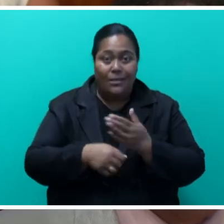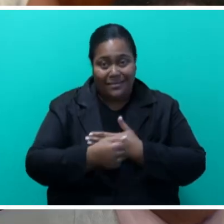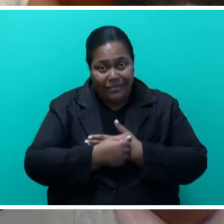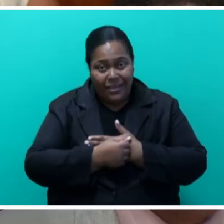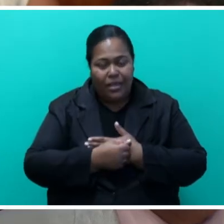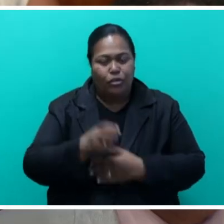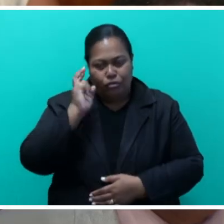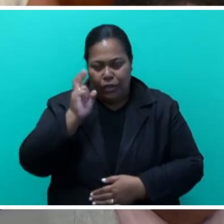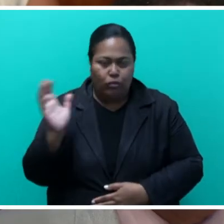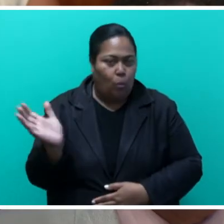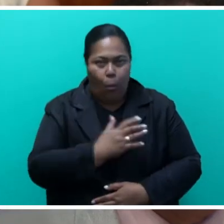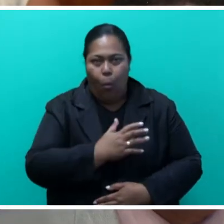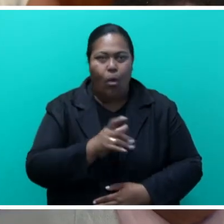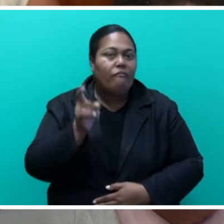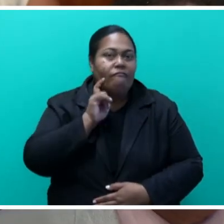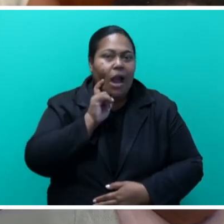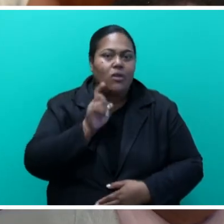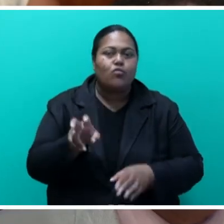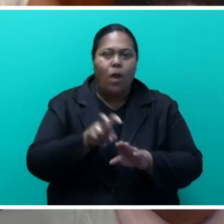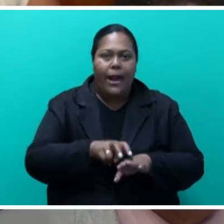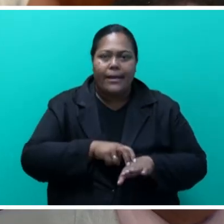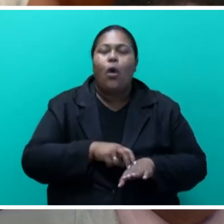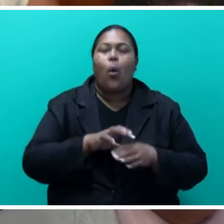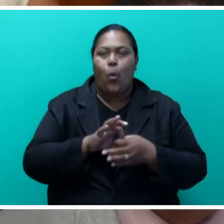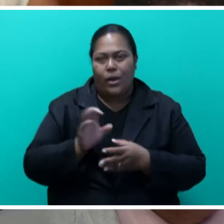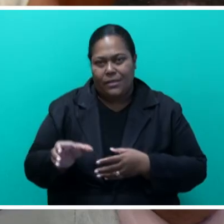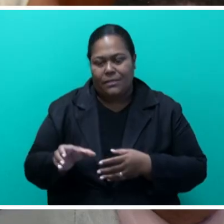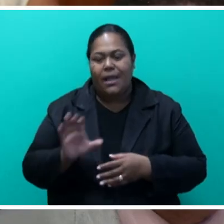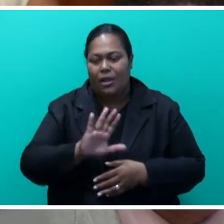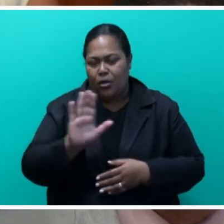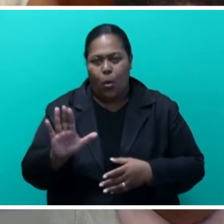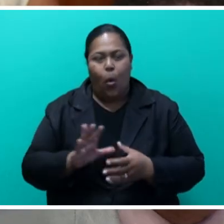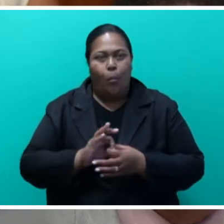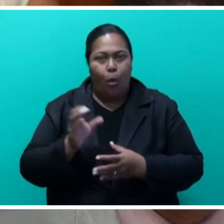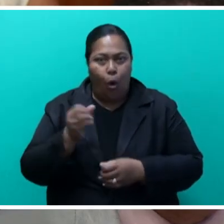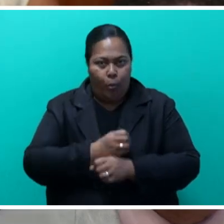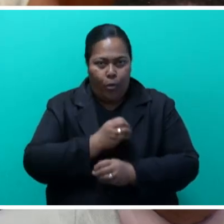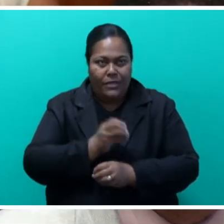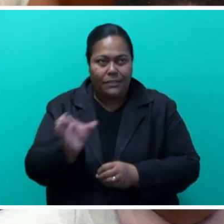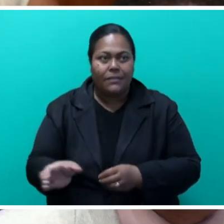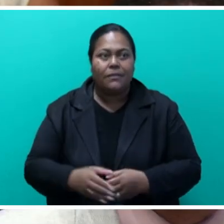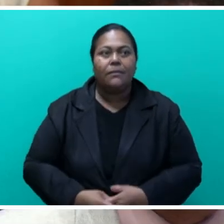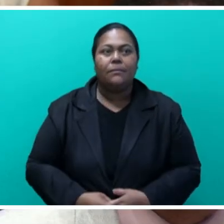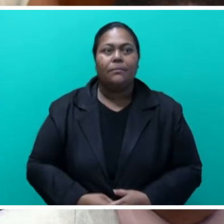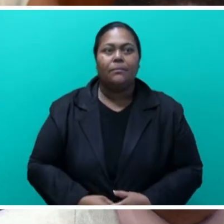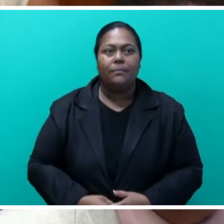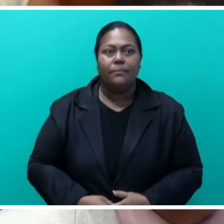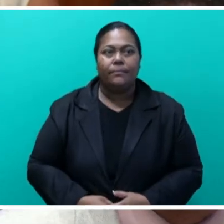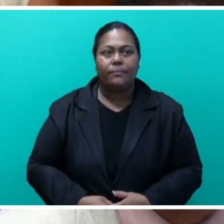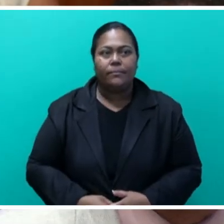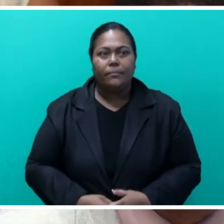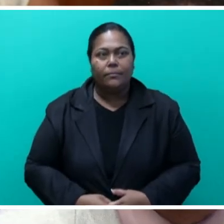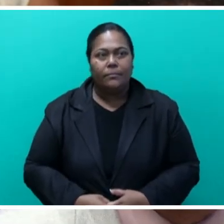to all amusement ride owners and their operators, as alluded to earlier. Mr. Speaker,